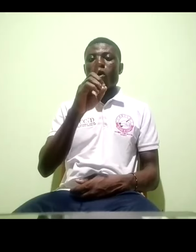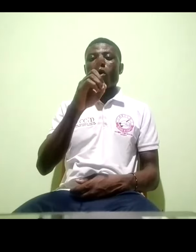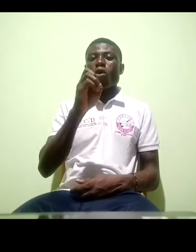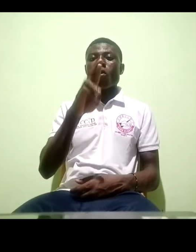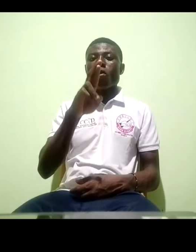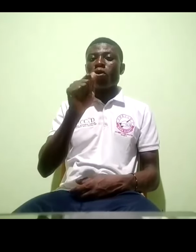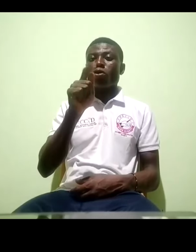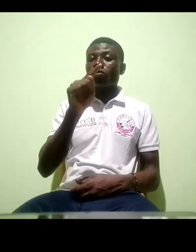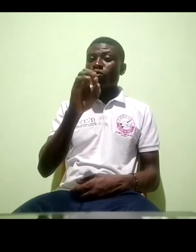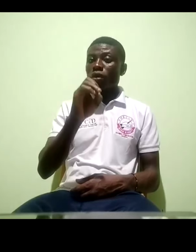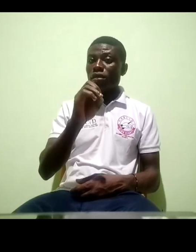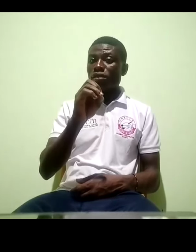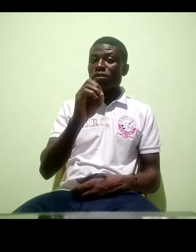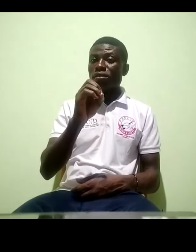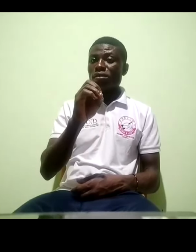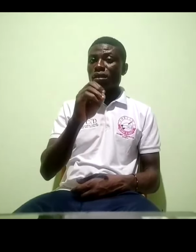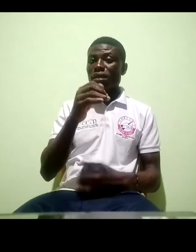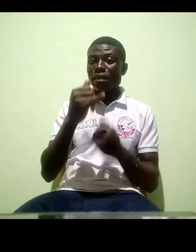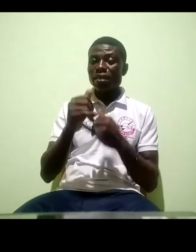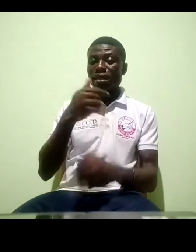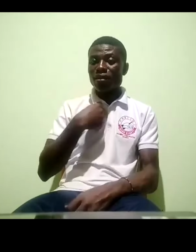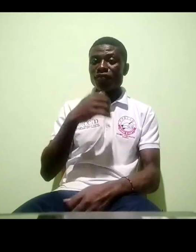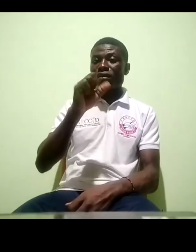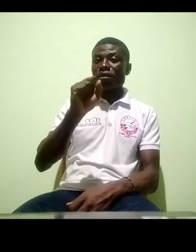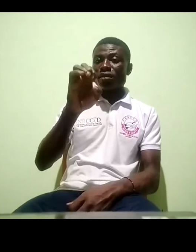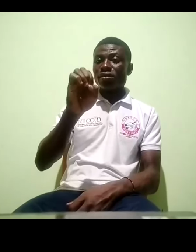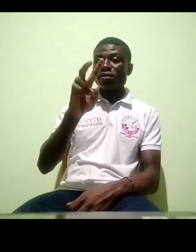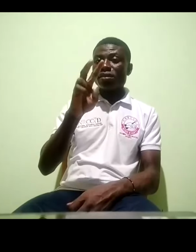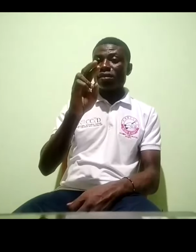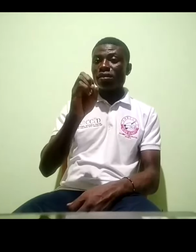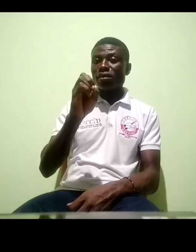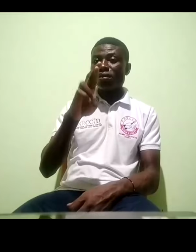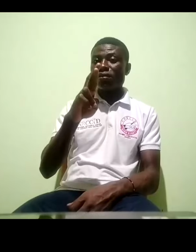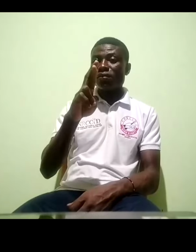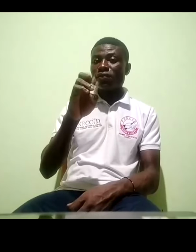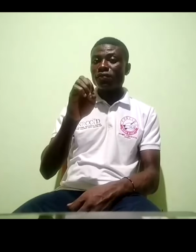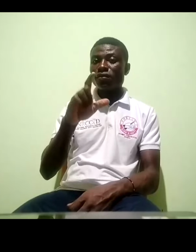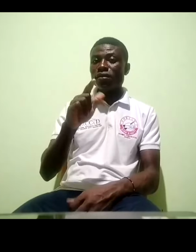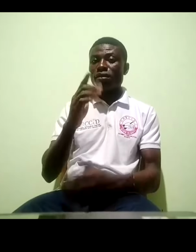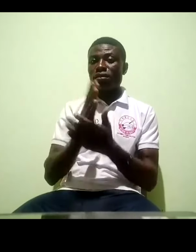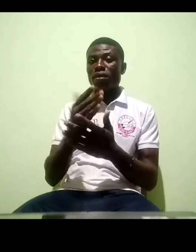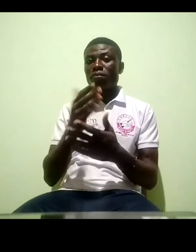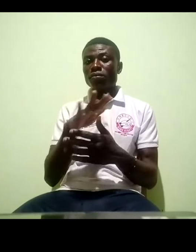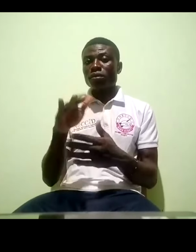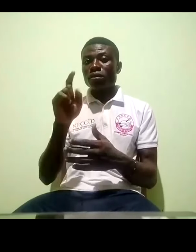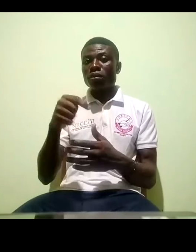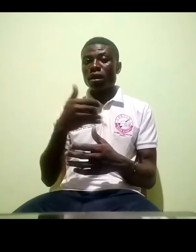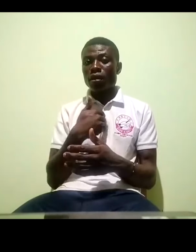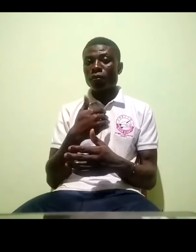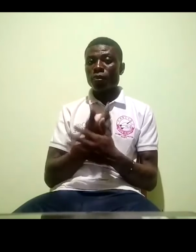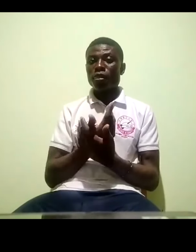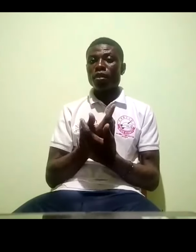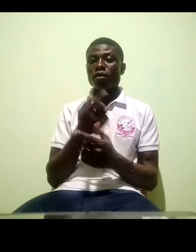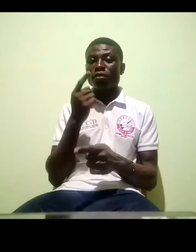just have dyslexia, just a little bit of reading challenges. Some kids may have only math issues.